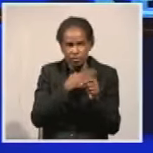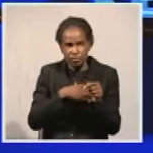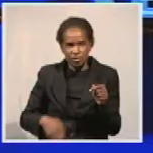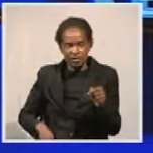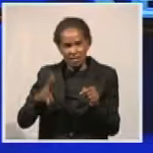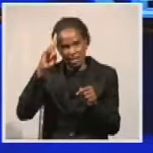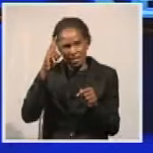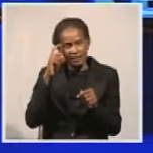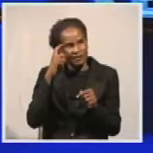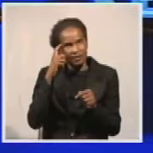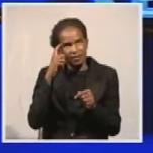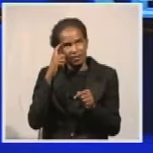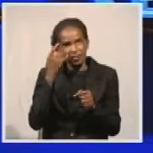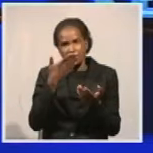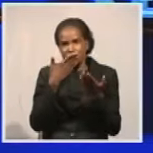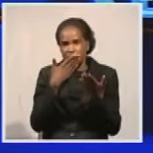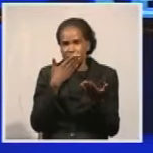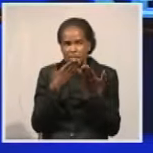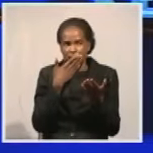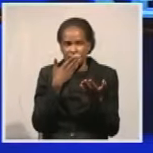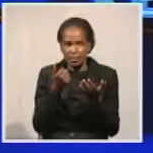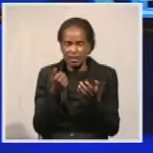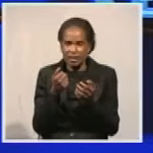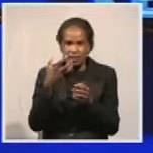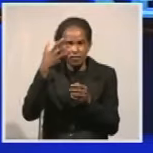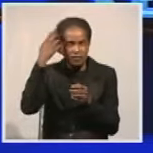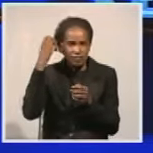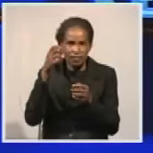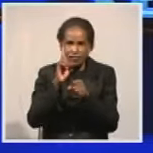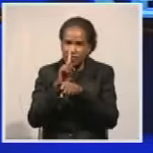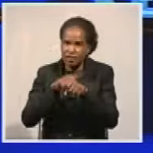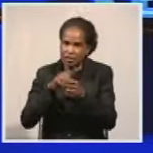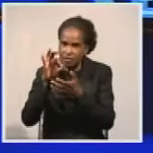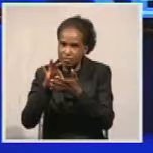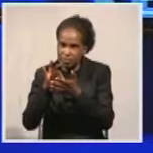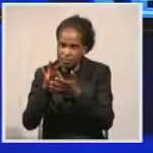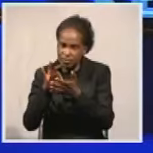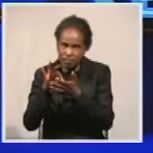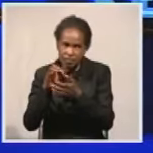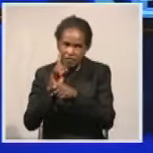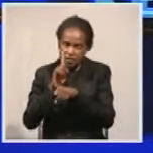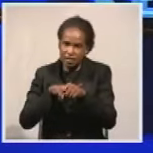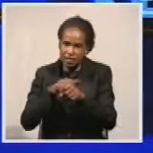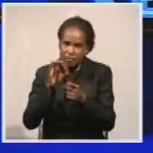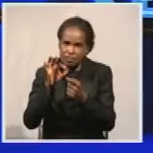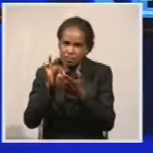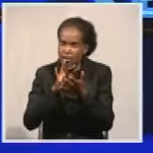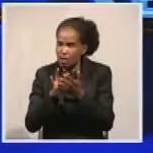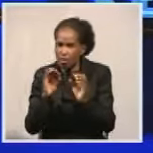was, Nujoma was not elected first term. Mm. And therefore, we cannot say